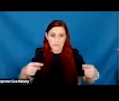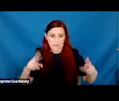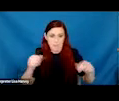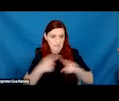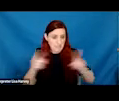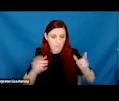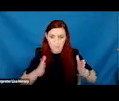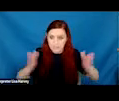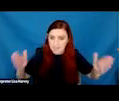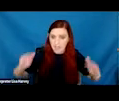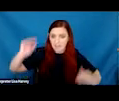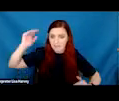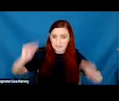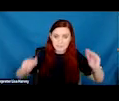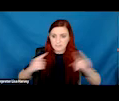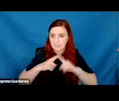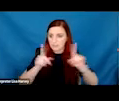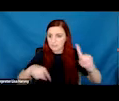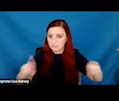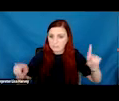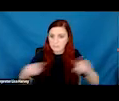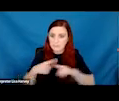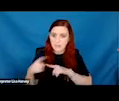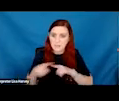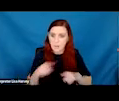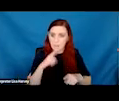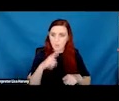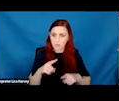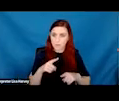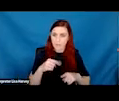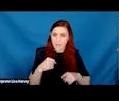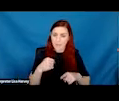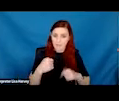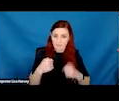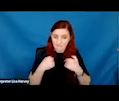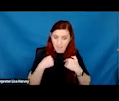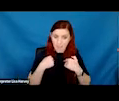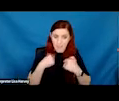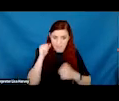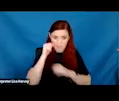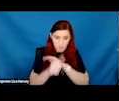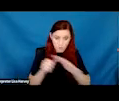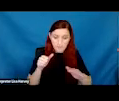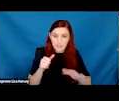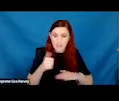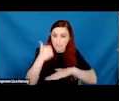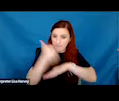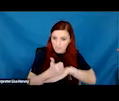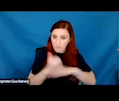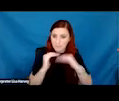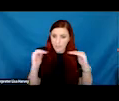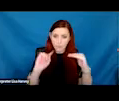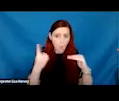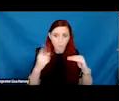sizes, but in my experience, the minimum only facilitates a basic manual wheelchair. I am also pleased that the